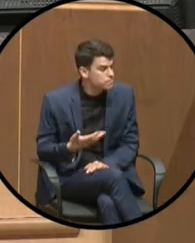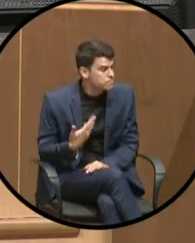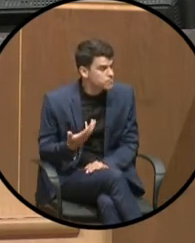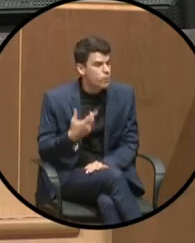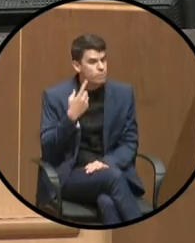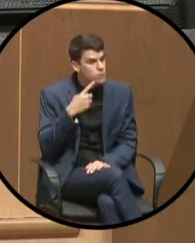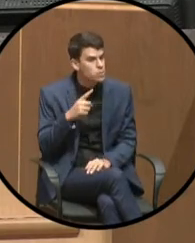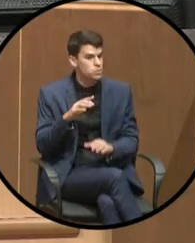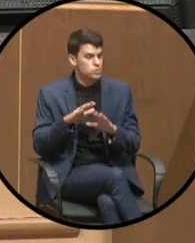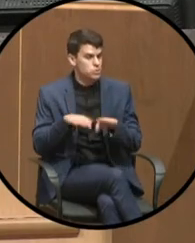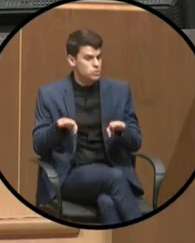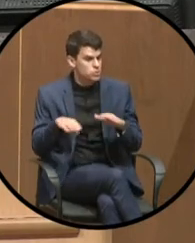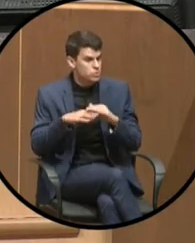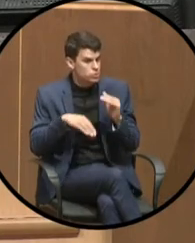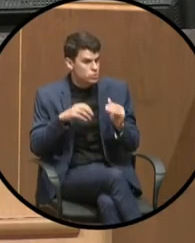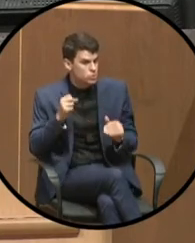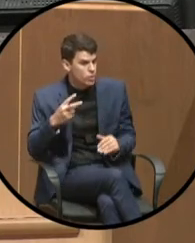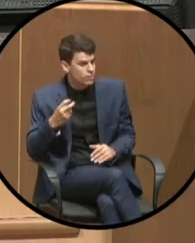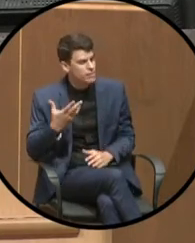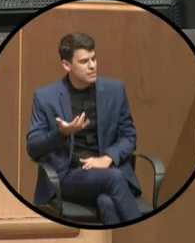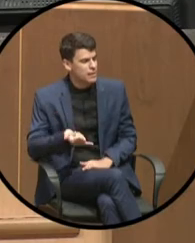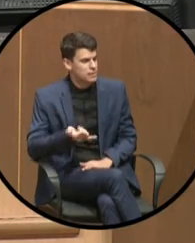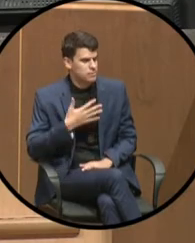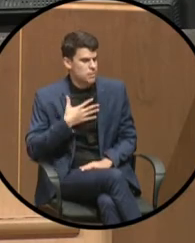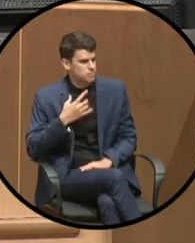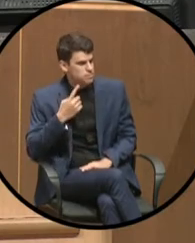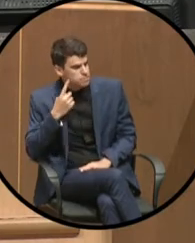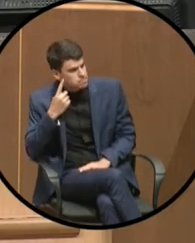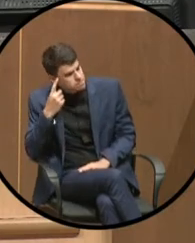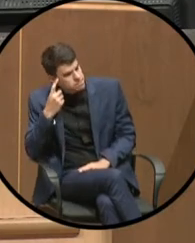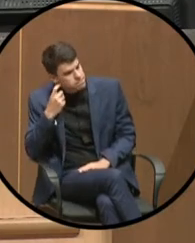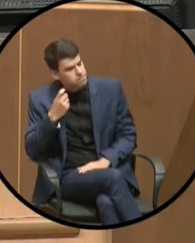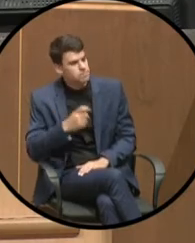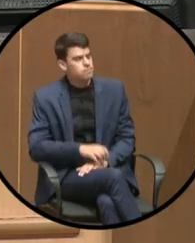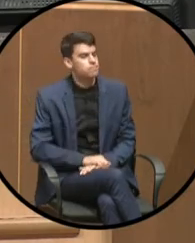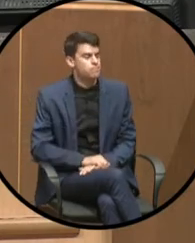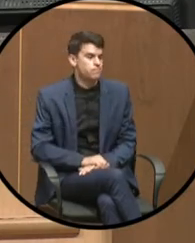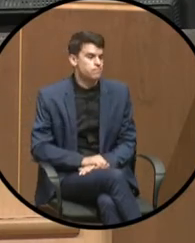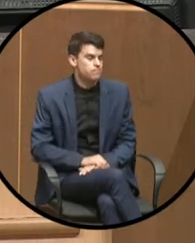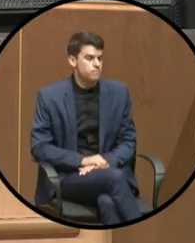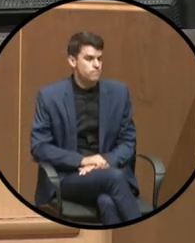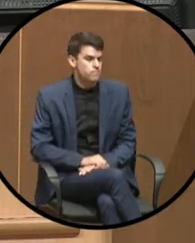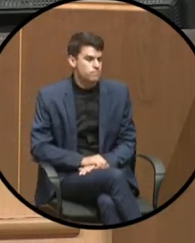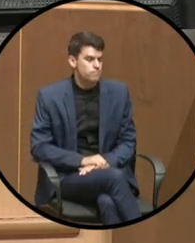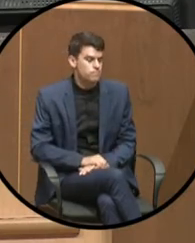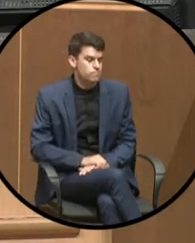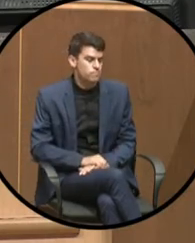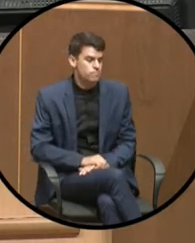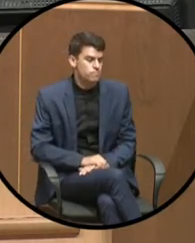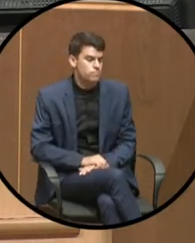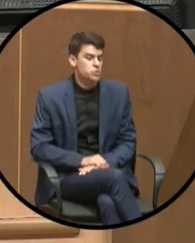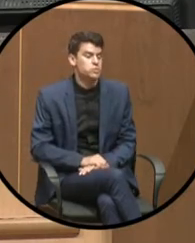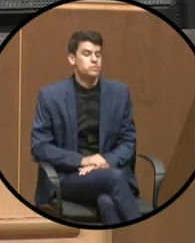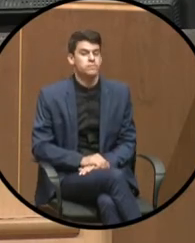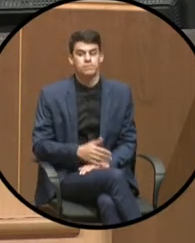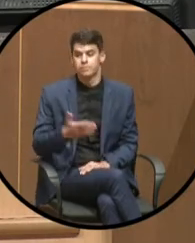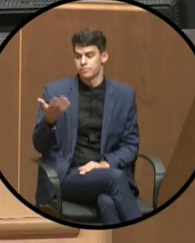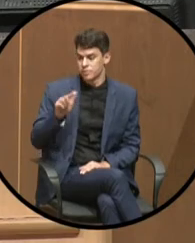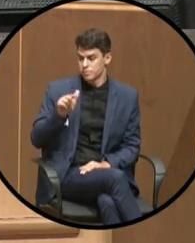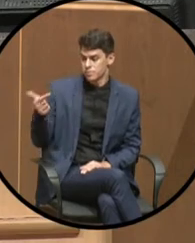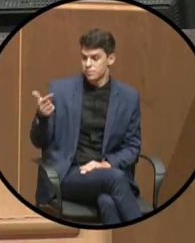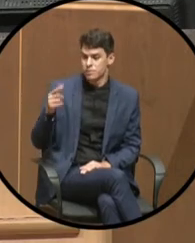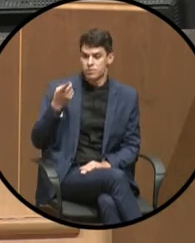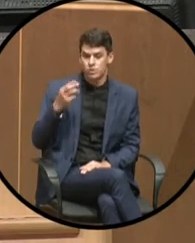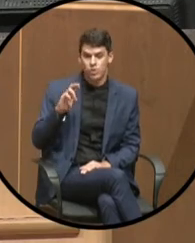12 based on conditions? And so I'm going to direct that question back to